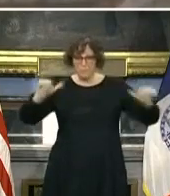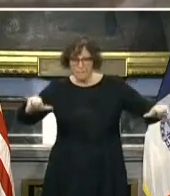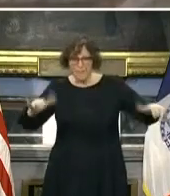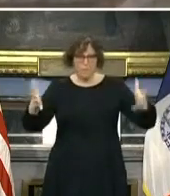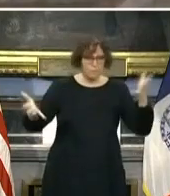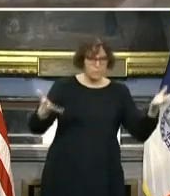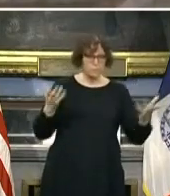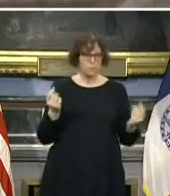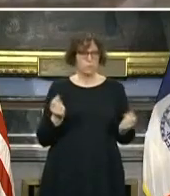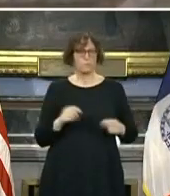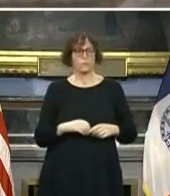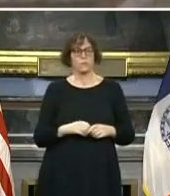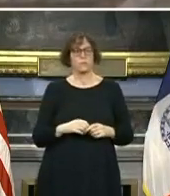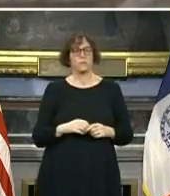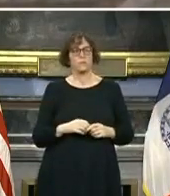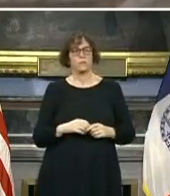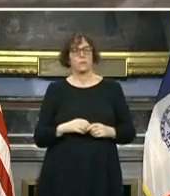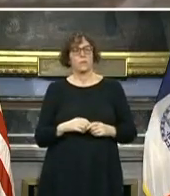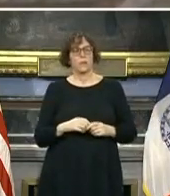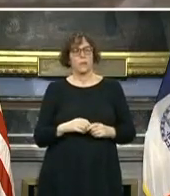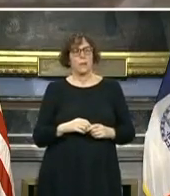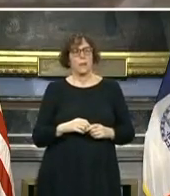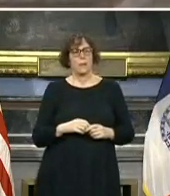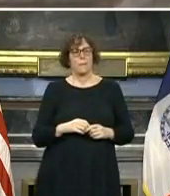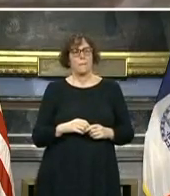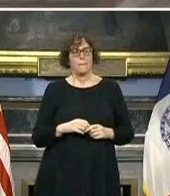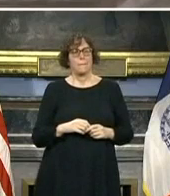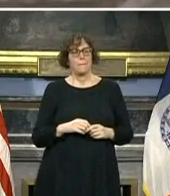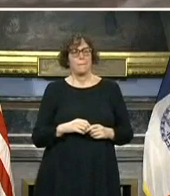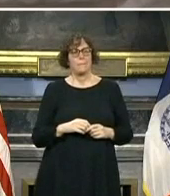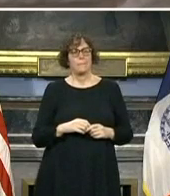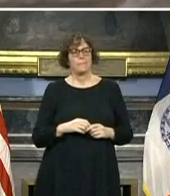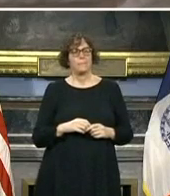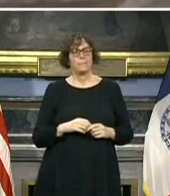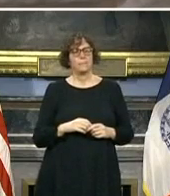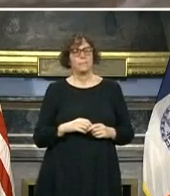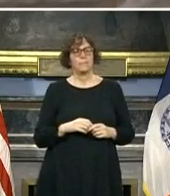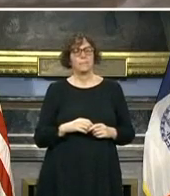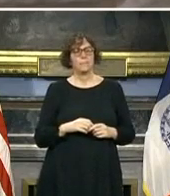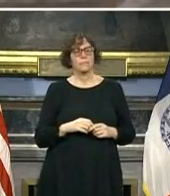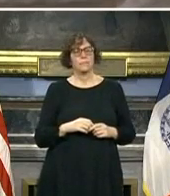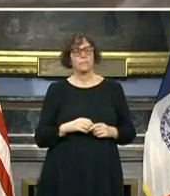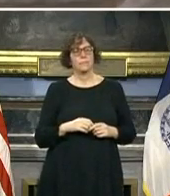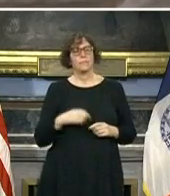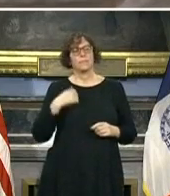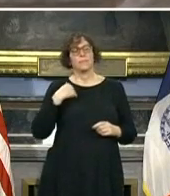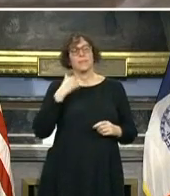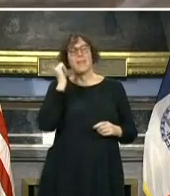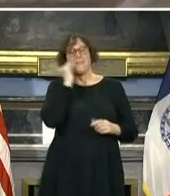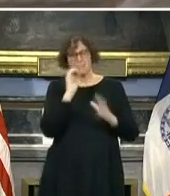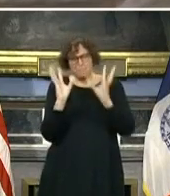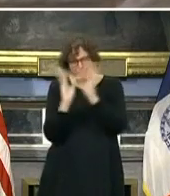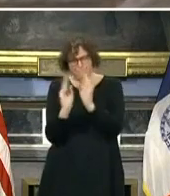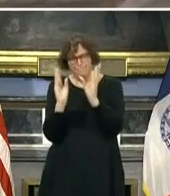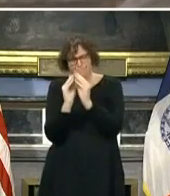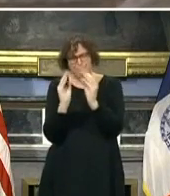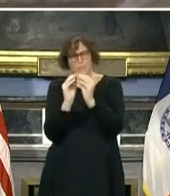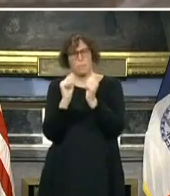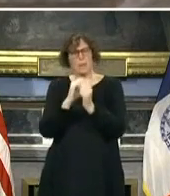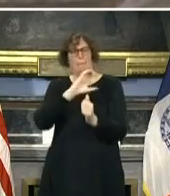I consistently talk with Commissioner Shea and other commissioners who are looking